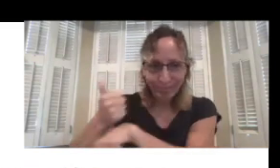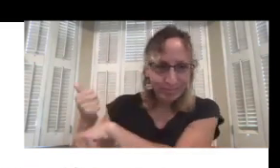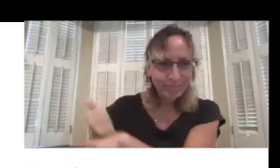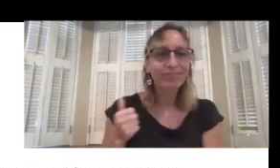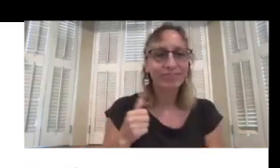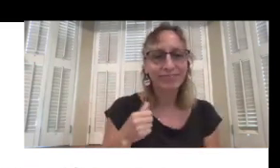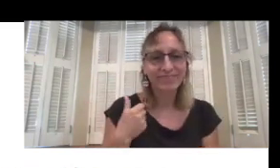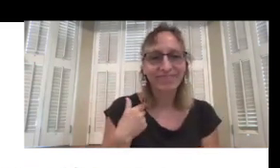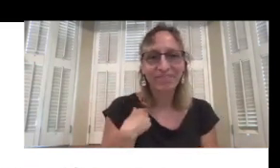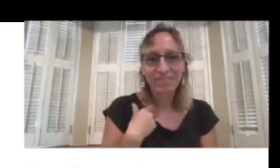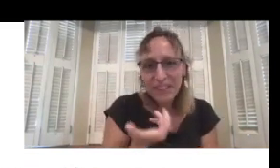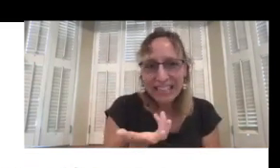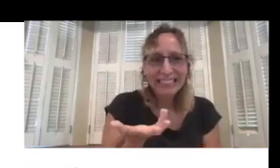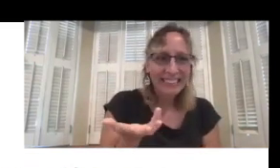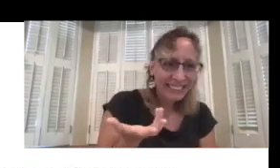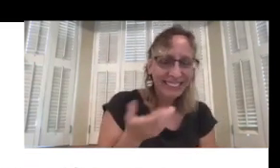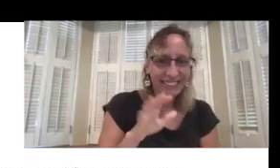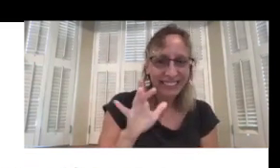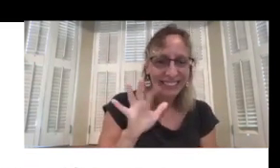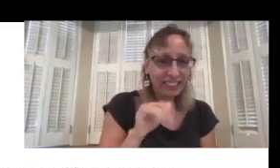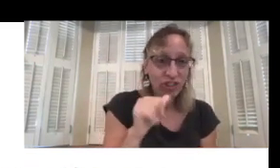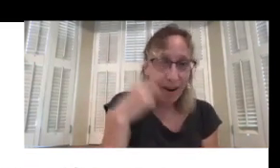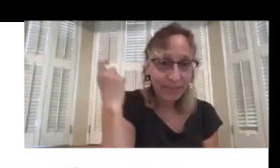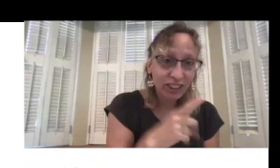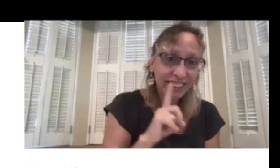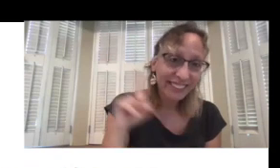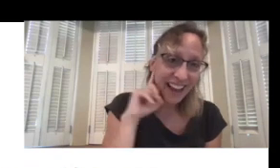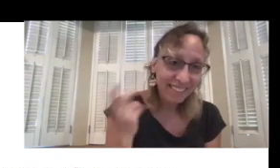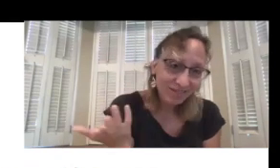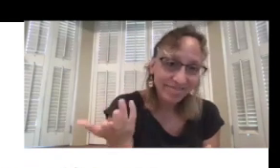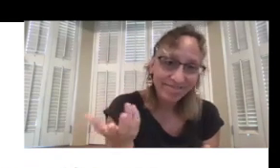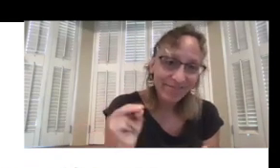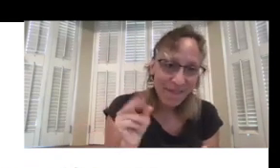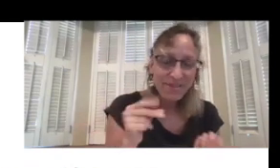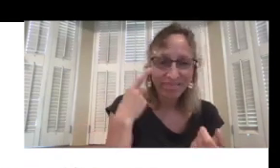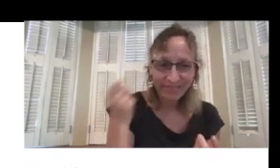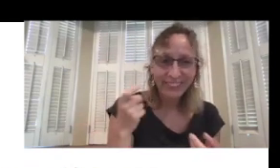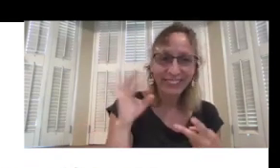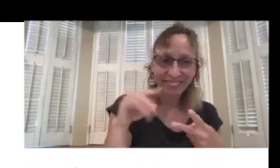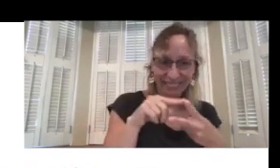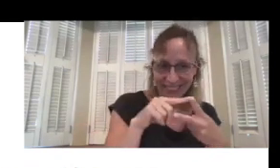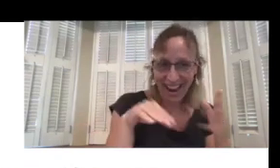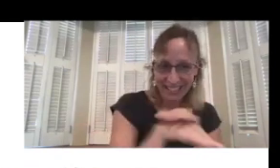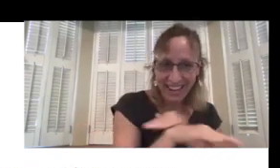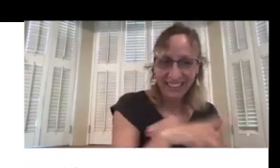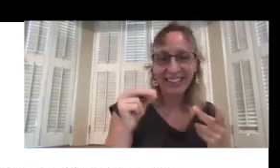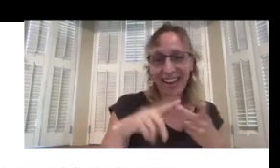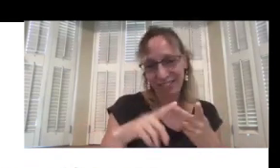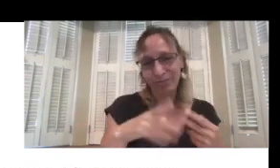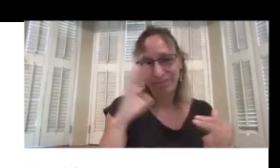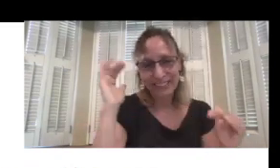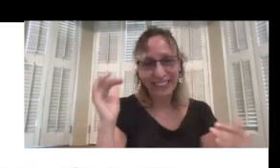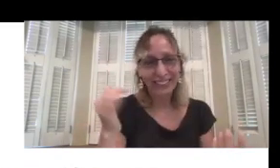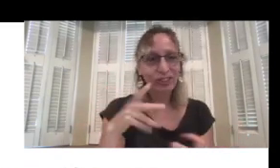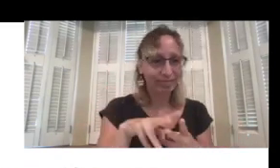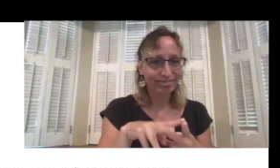to set these goals for that particular student. And it's not because that student is deaf.